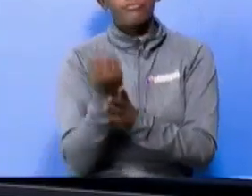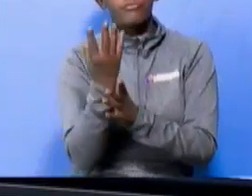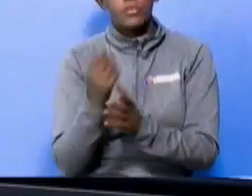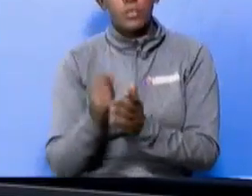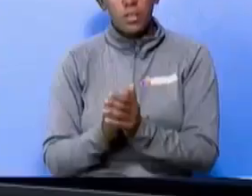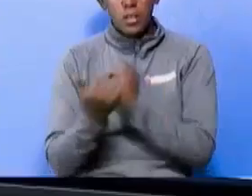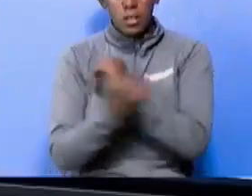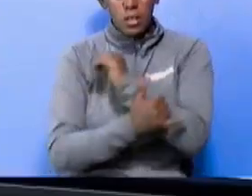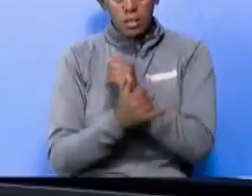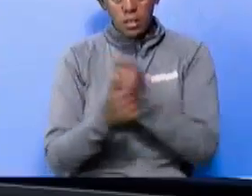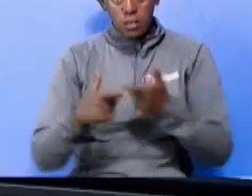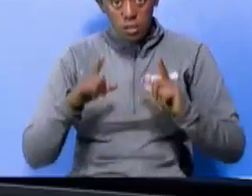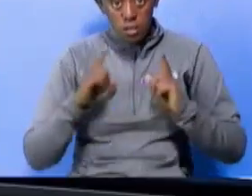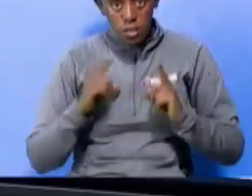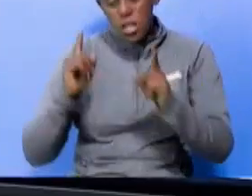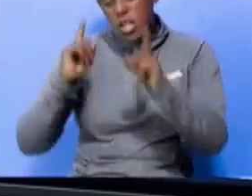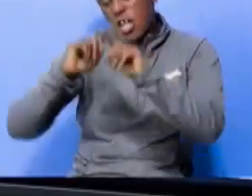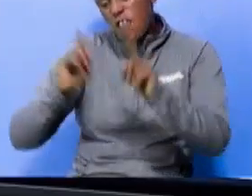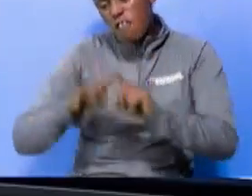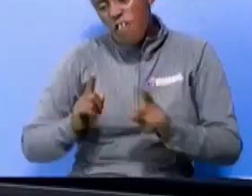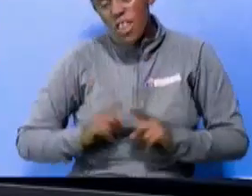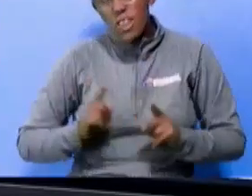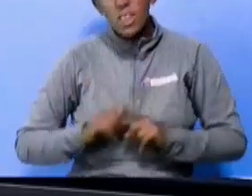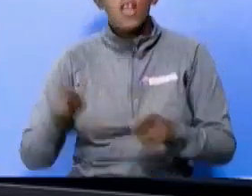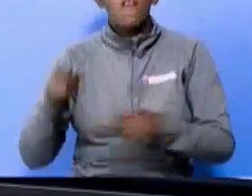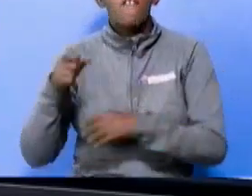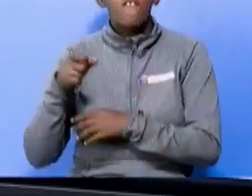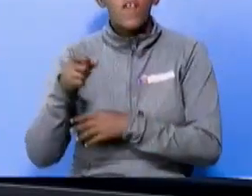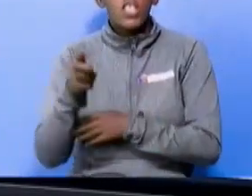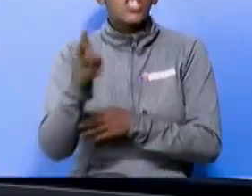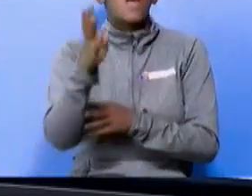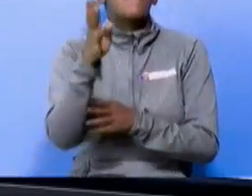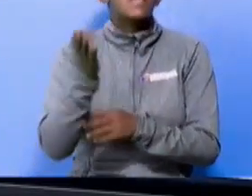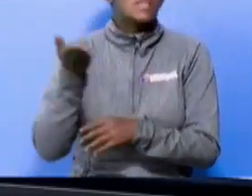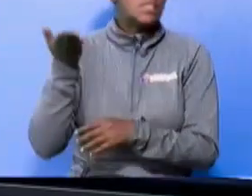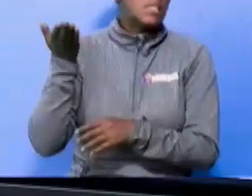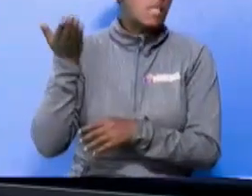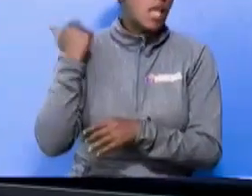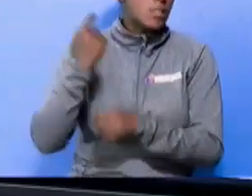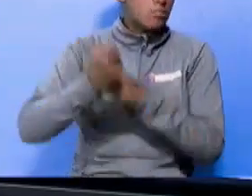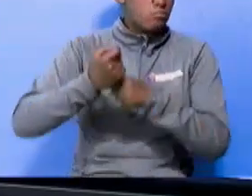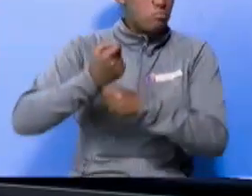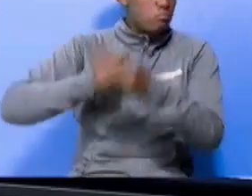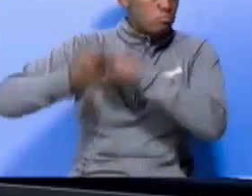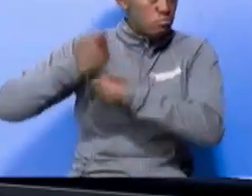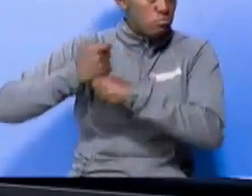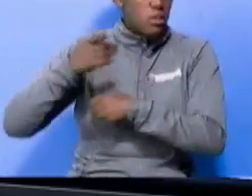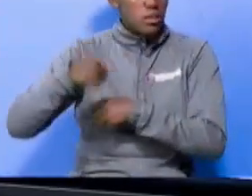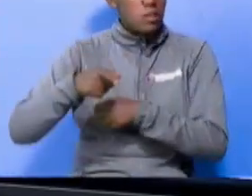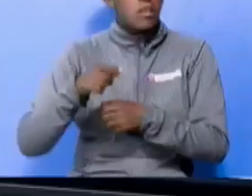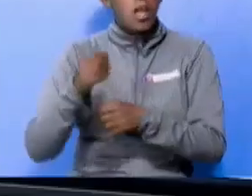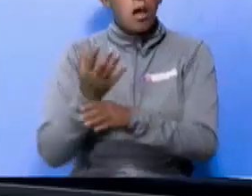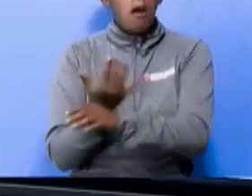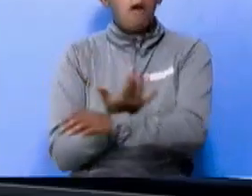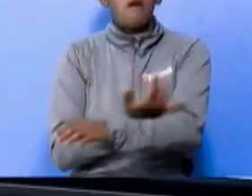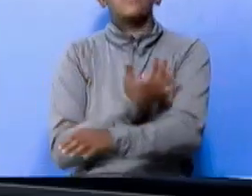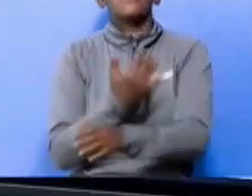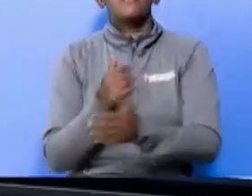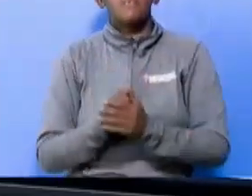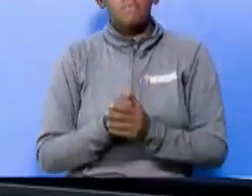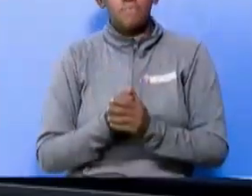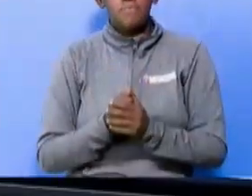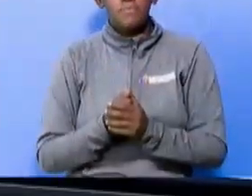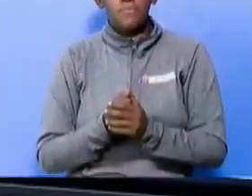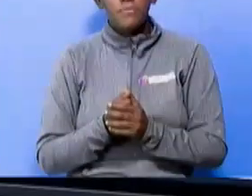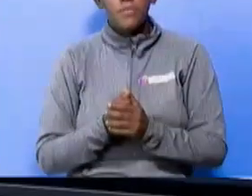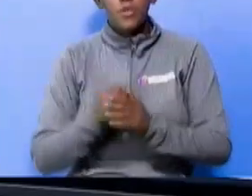Villagers grew up different vegetables last year in their garden. You see?